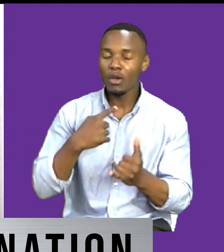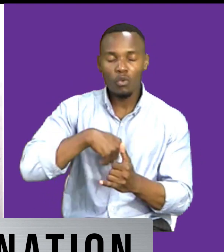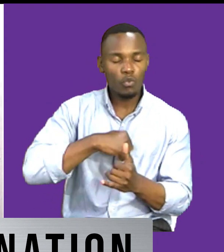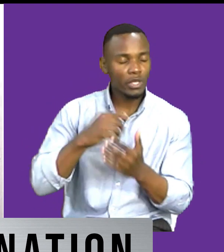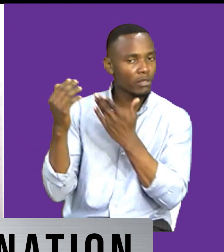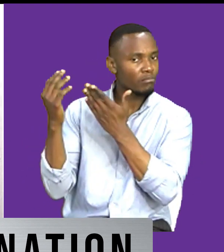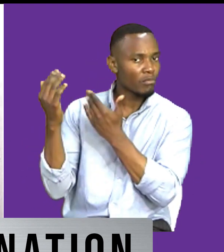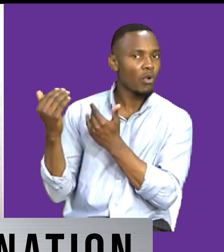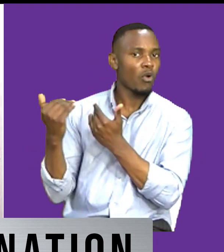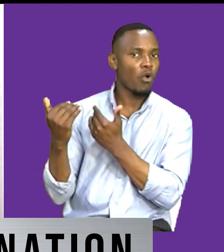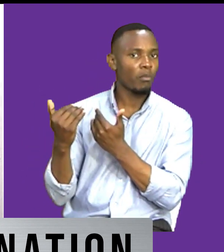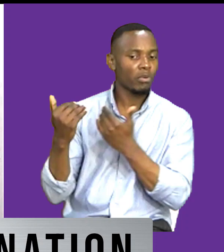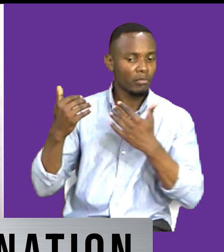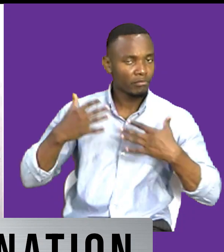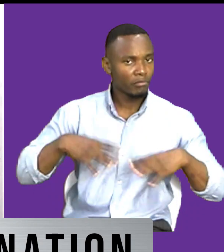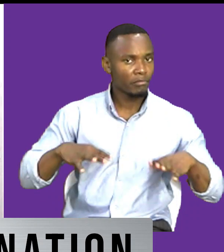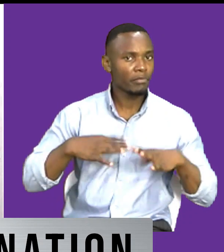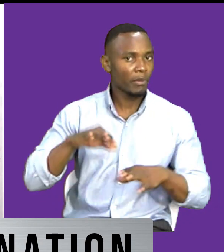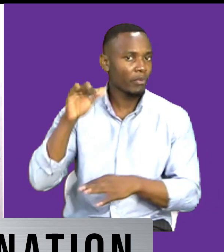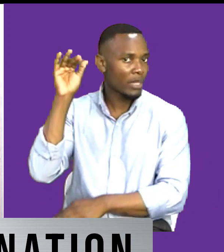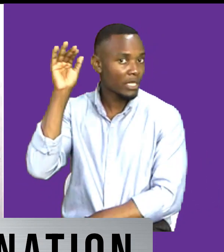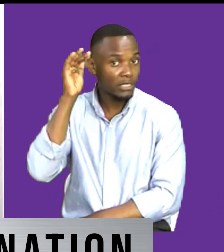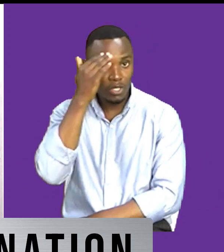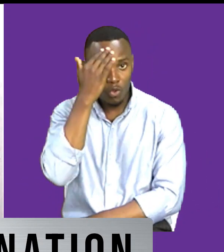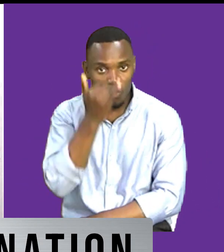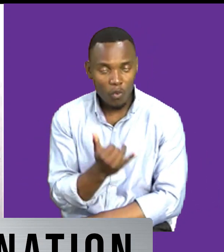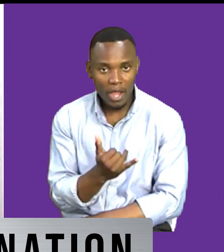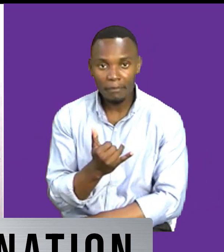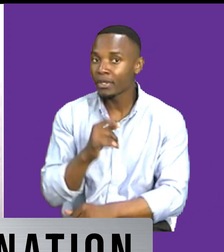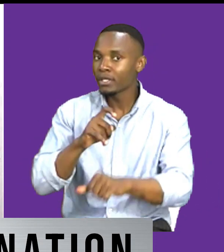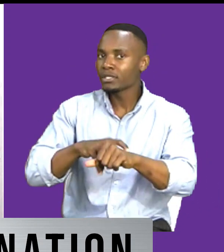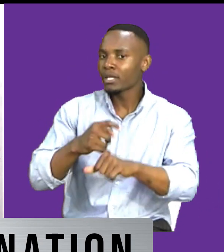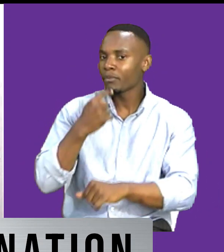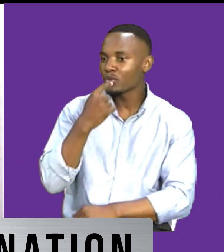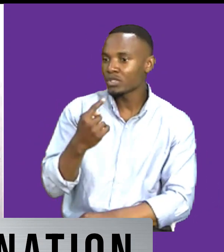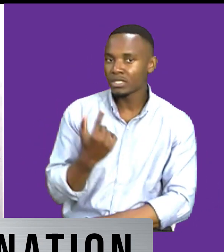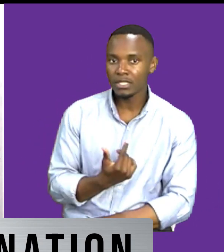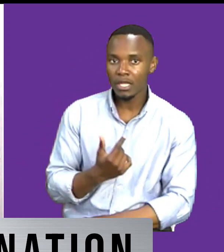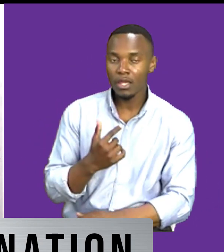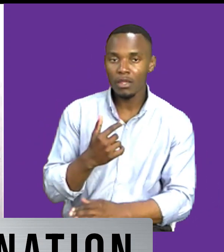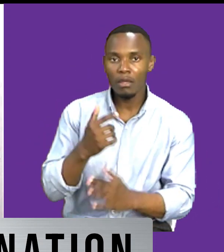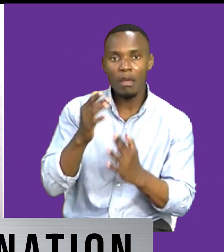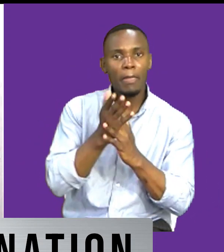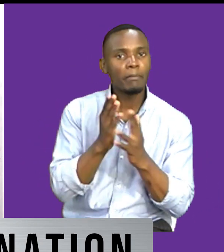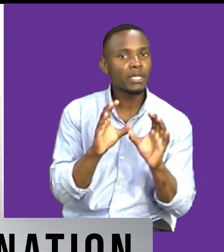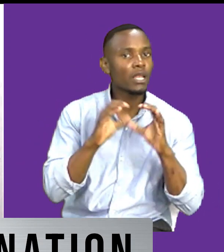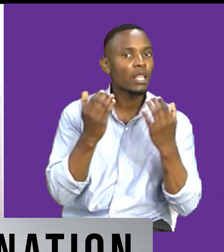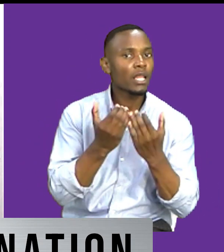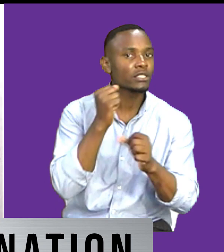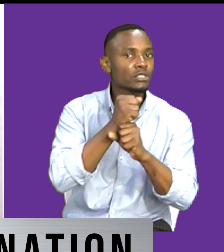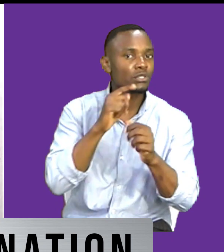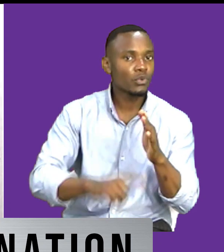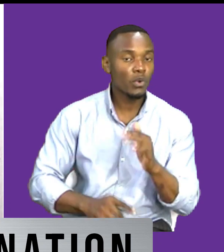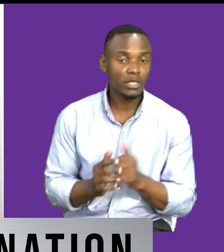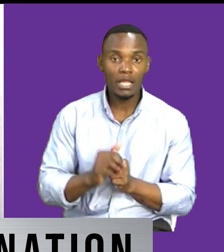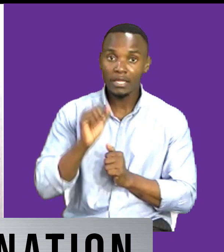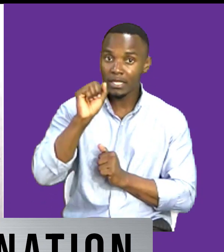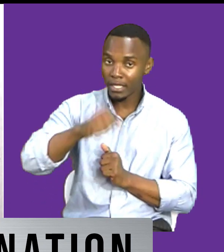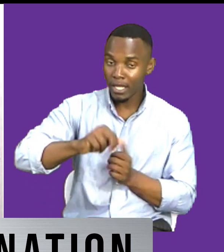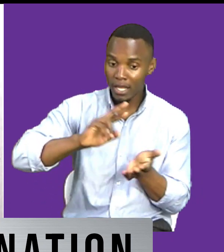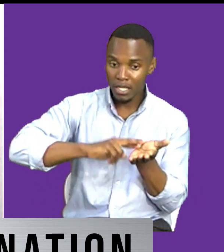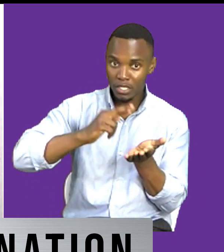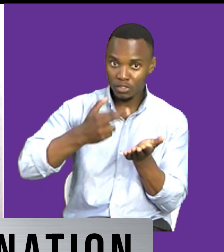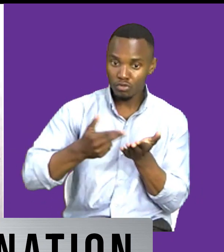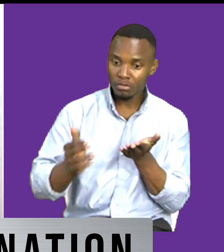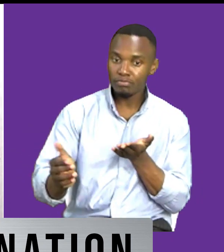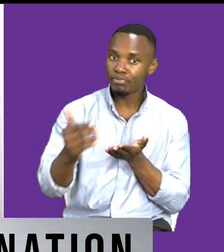the middle class are listening, because the question when you talk about what middle class can do is that middle class can actually put resources, Jonah. These are